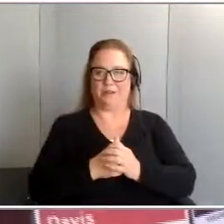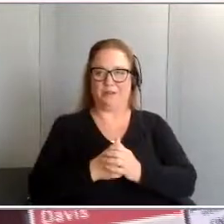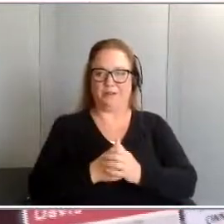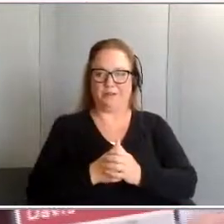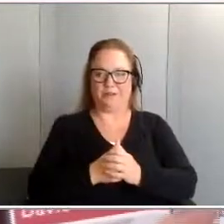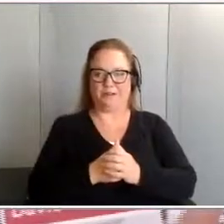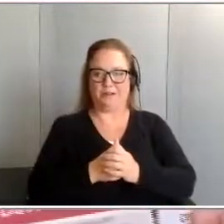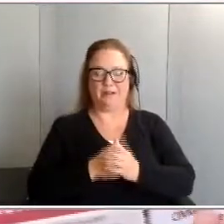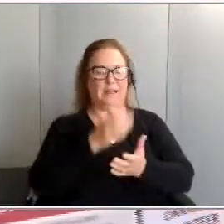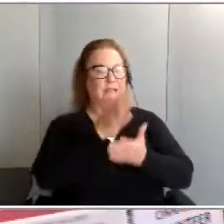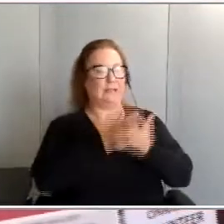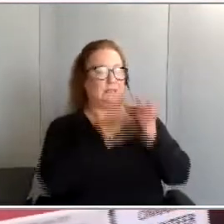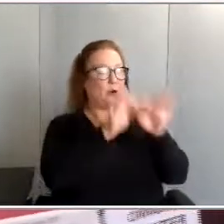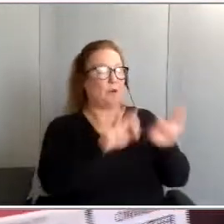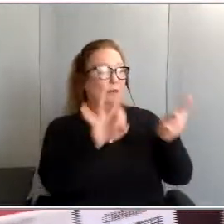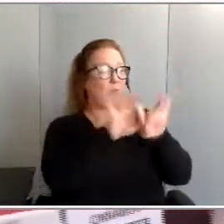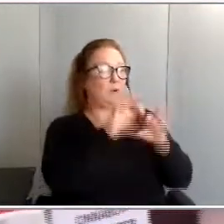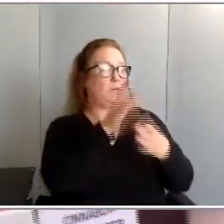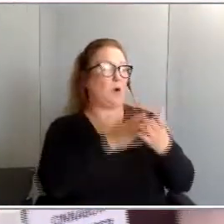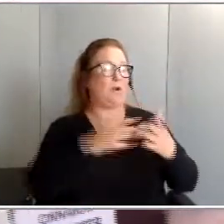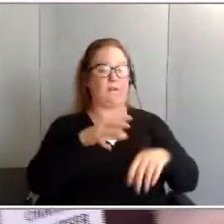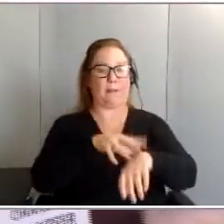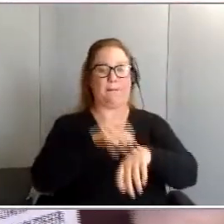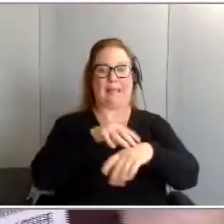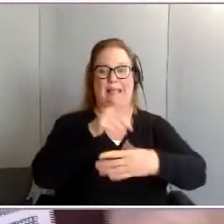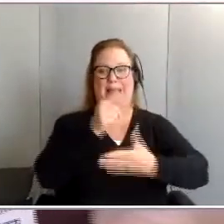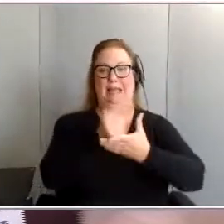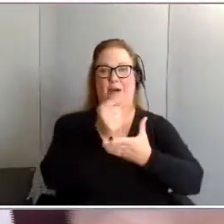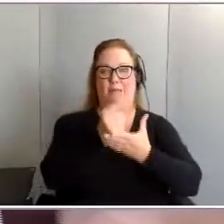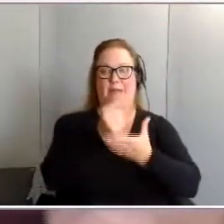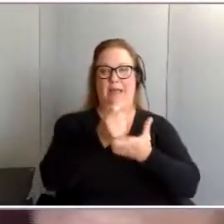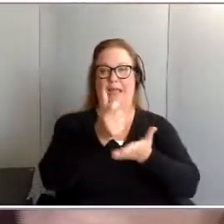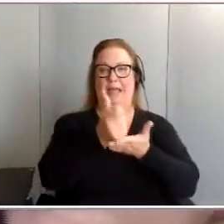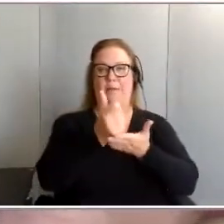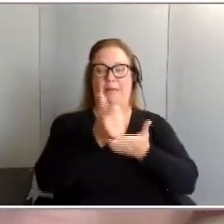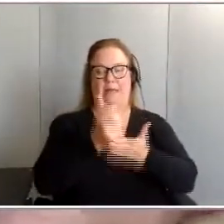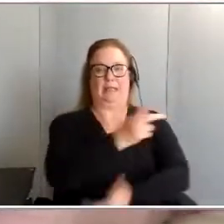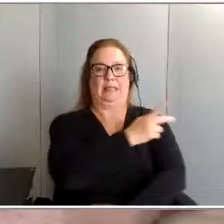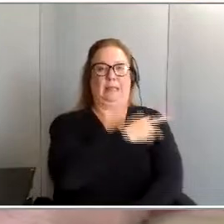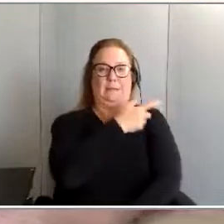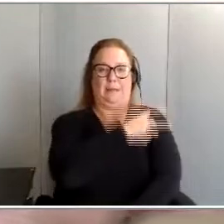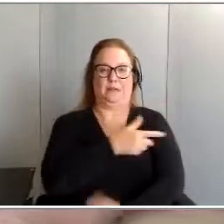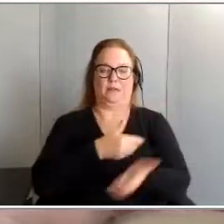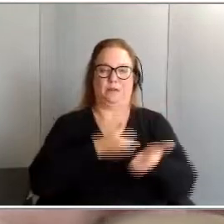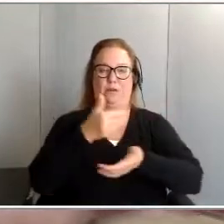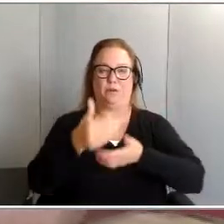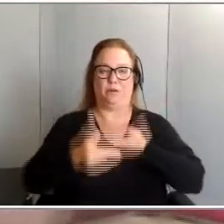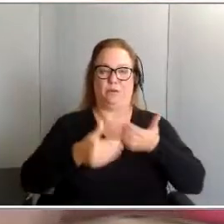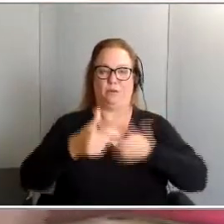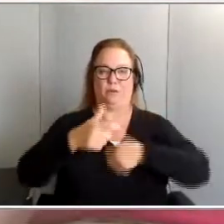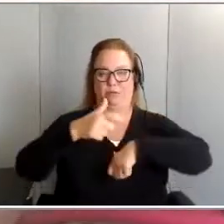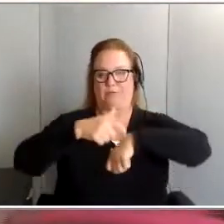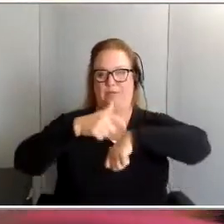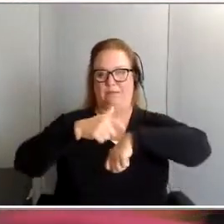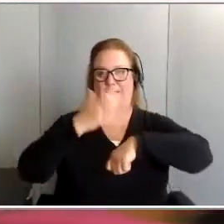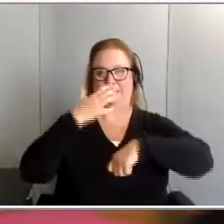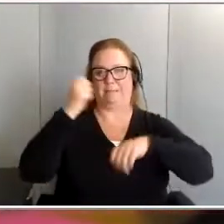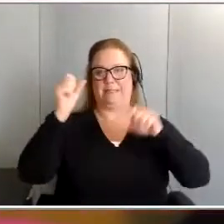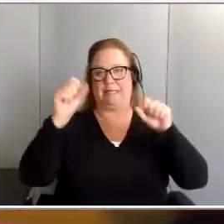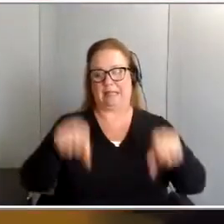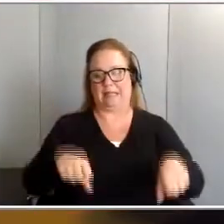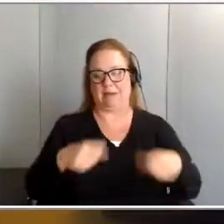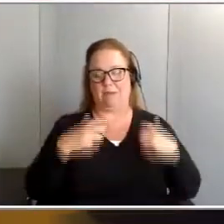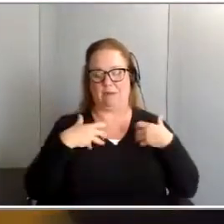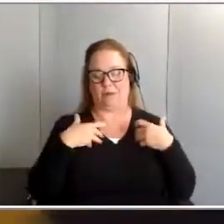part of the important part of pet therapy is helping the patients get through their time while they're here as best they can while they're recovering, and